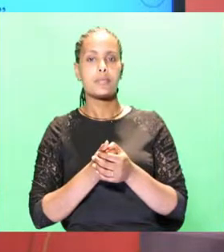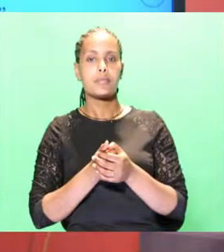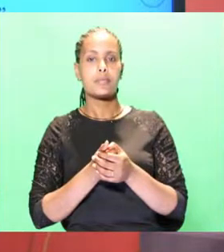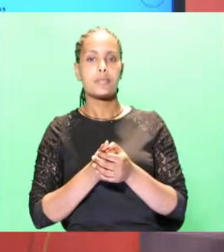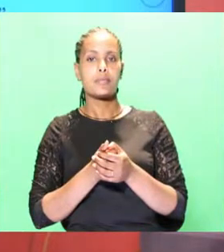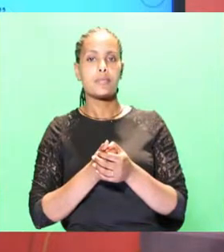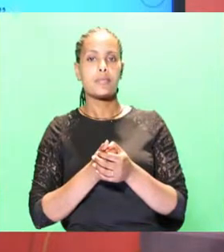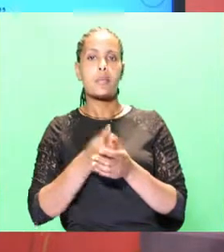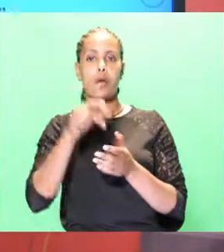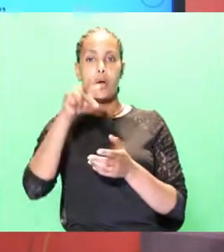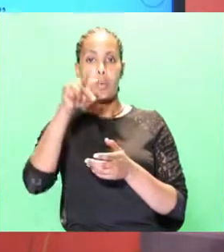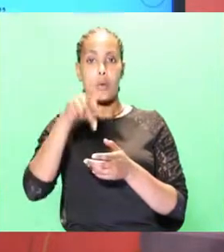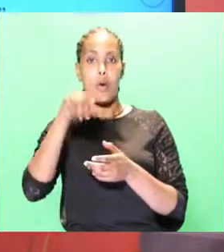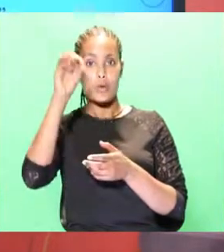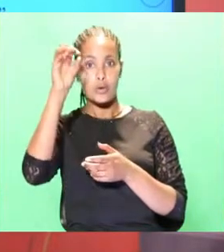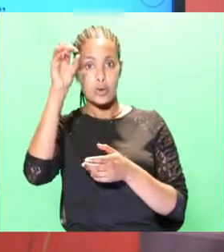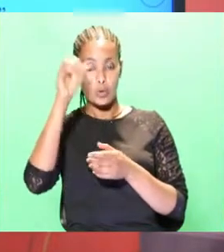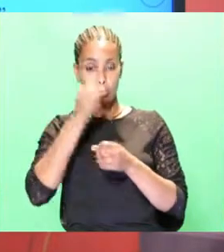P of